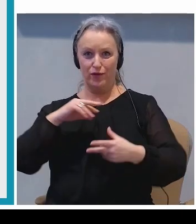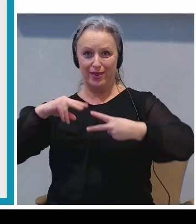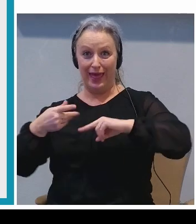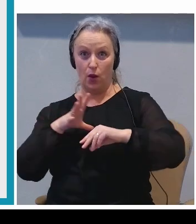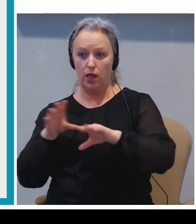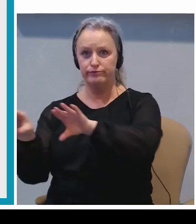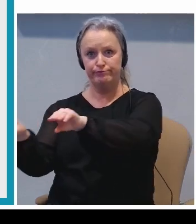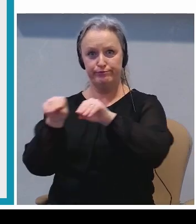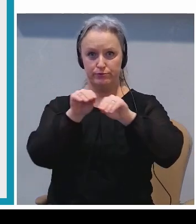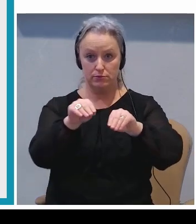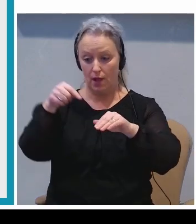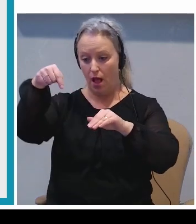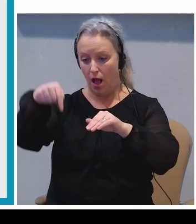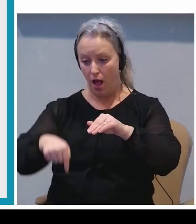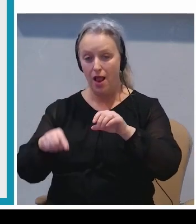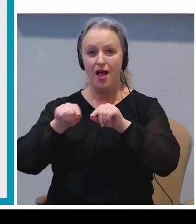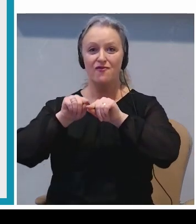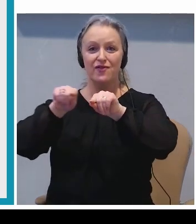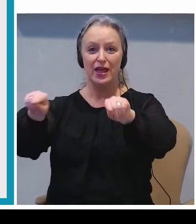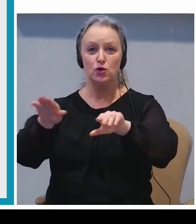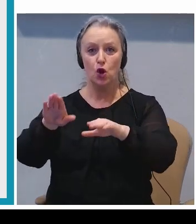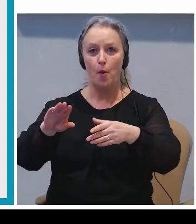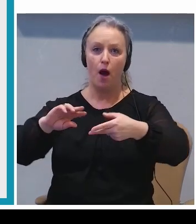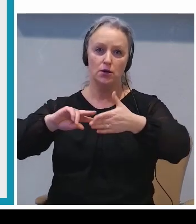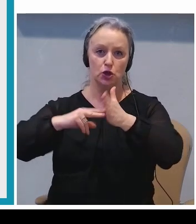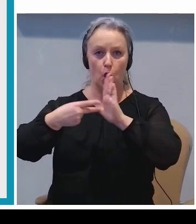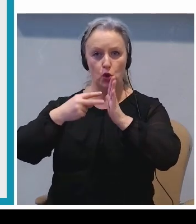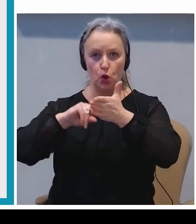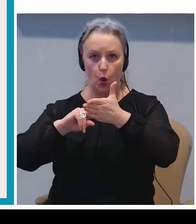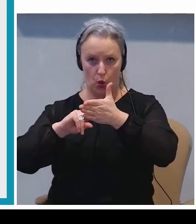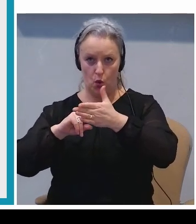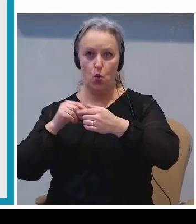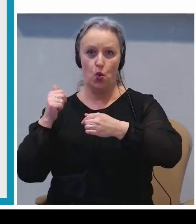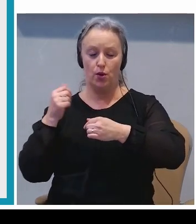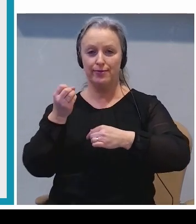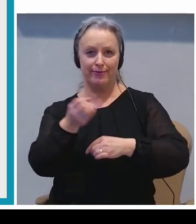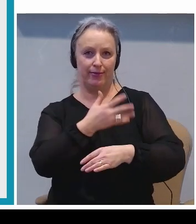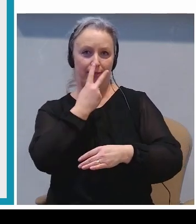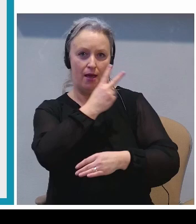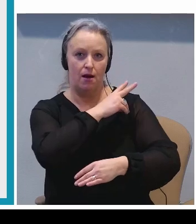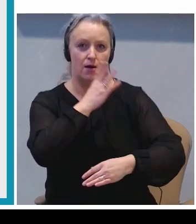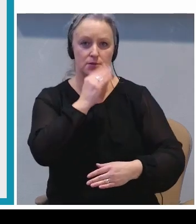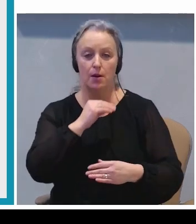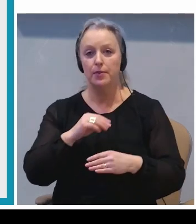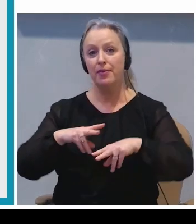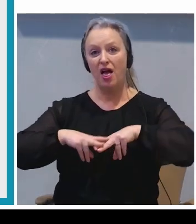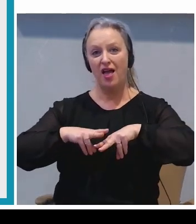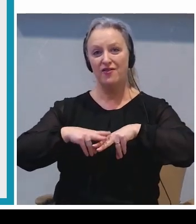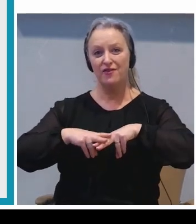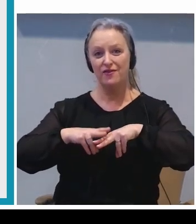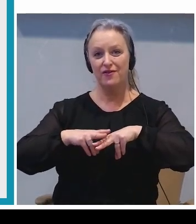all on lab näidatud viiruse is struktuuri instead of having HIV, laboris. we give what we call HIV plasmids viiruse